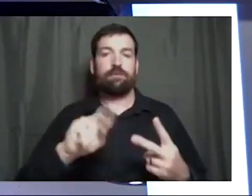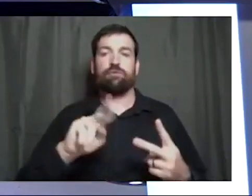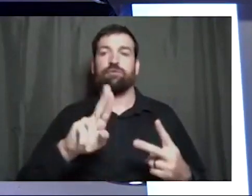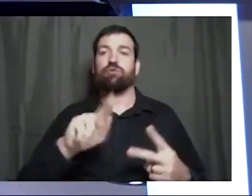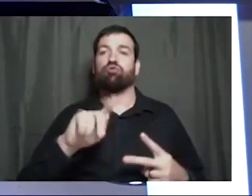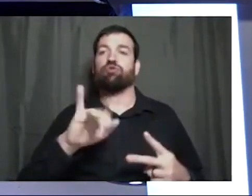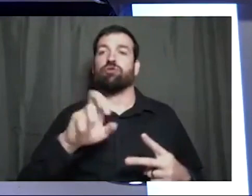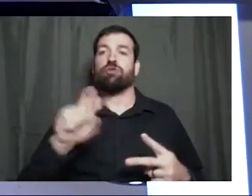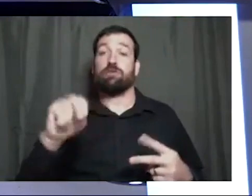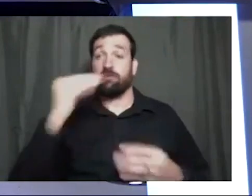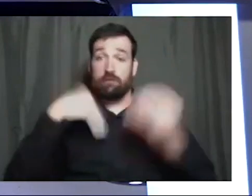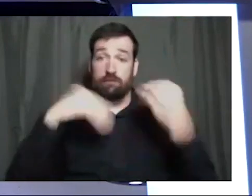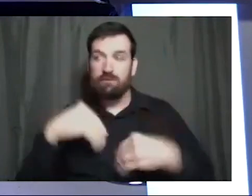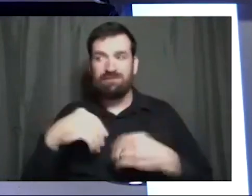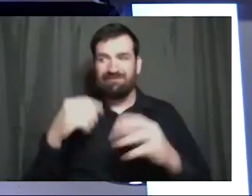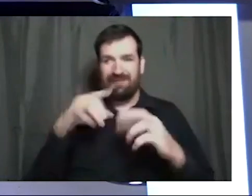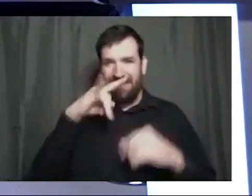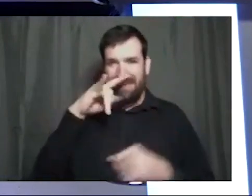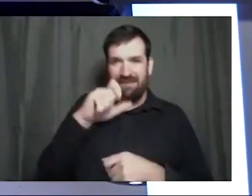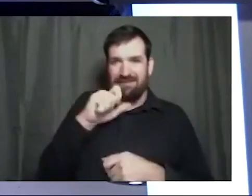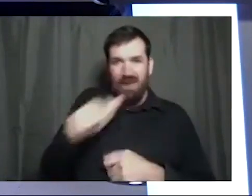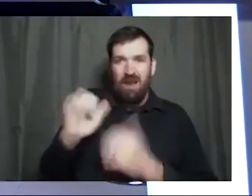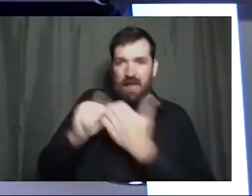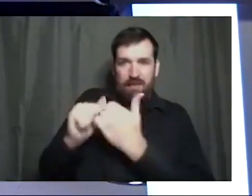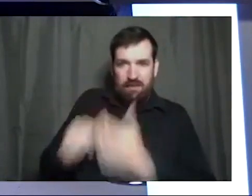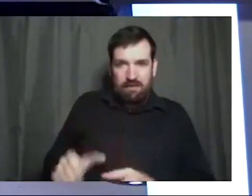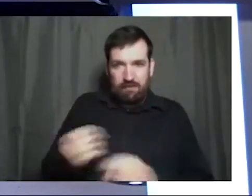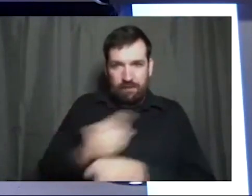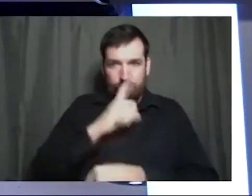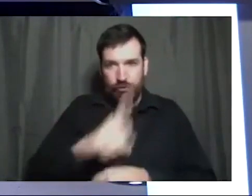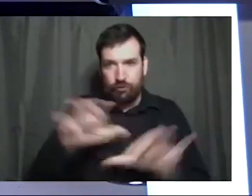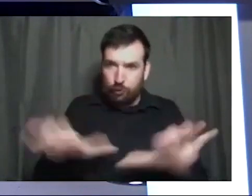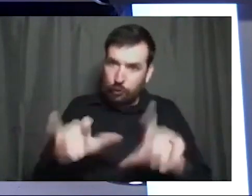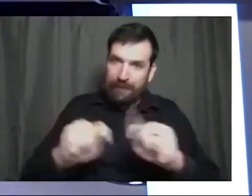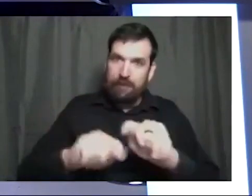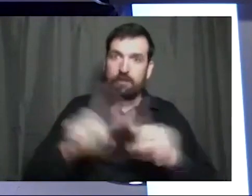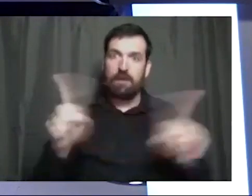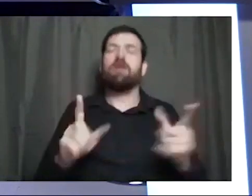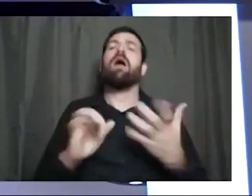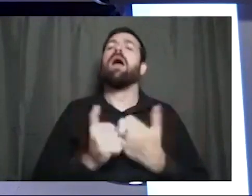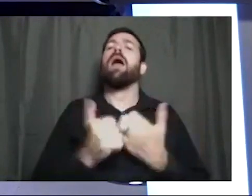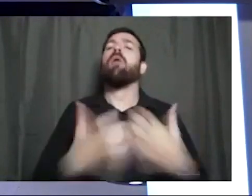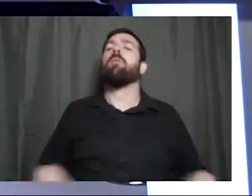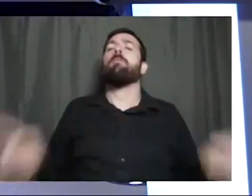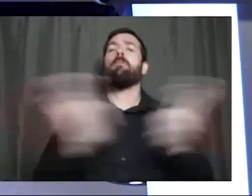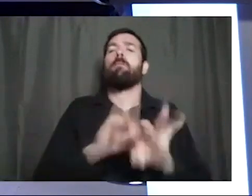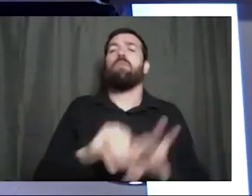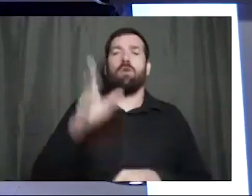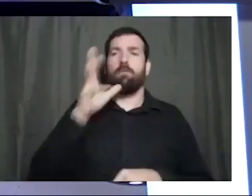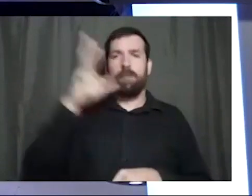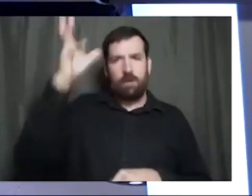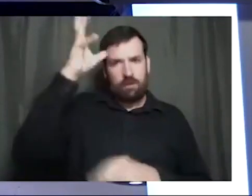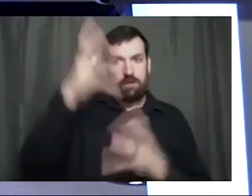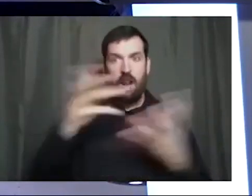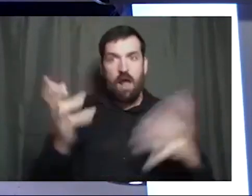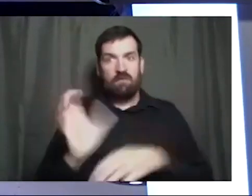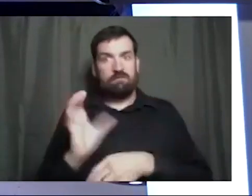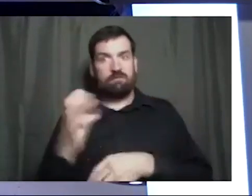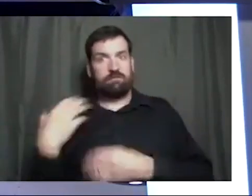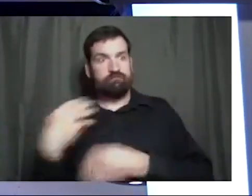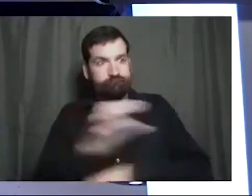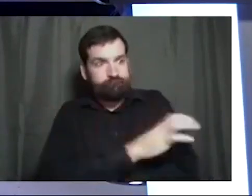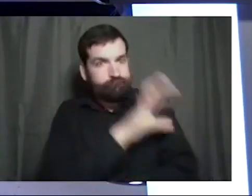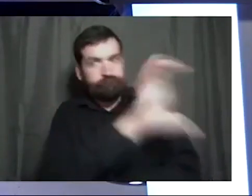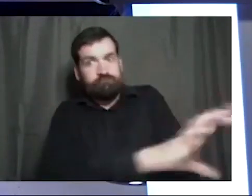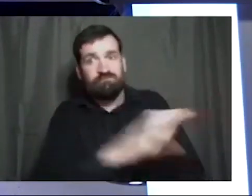aren't athletes, making sure that they're doing that. But how important is that, and what advice do you have for parents about kind of putting a lot of that on the kids too? Because these are, high school kids